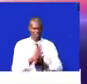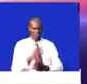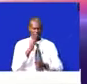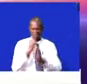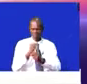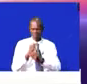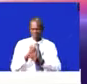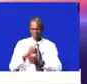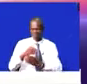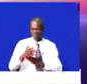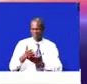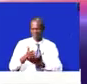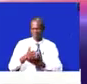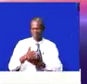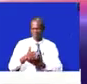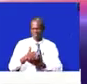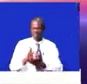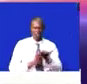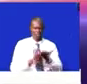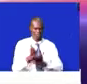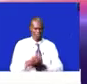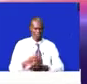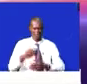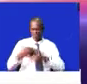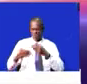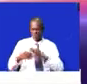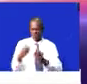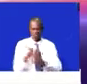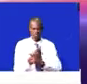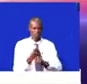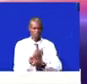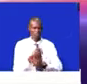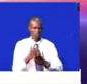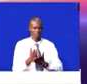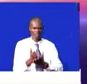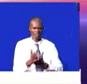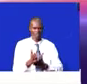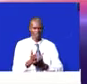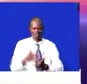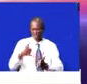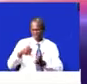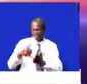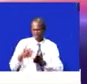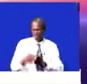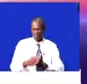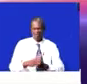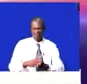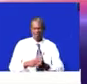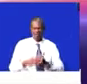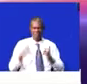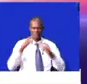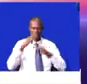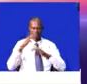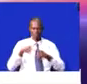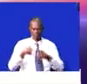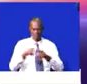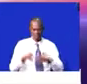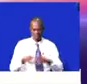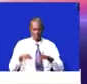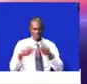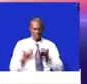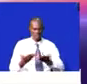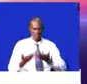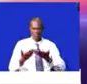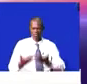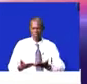mwandu e kaunti no ka okalo kuom gero gigo mopogore opogore kanyo moting'o kuondego mago magindo kaka yo mano mar